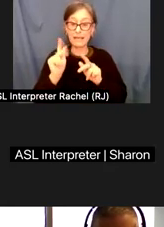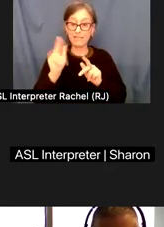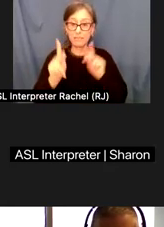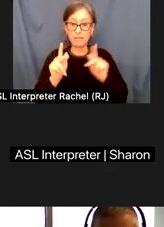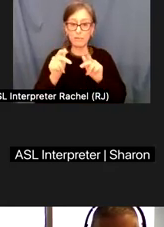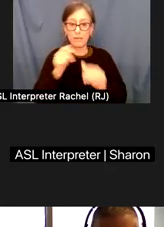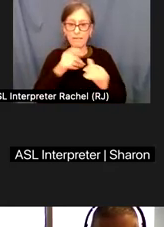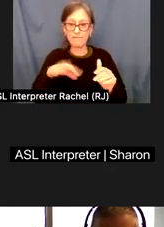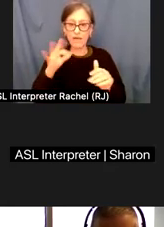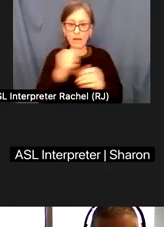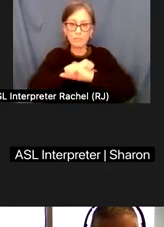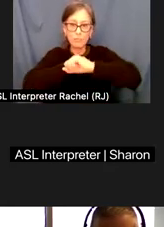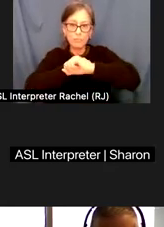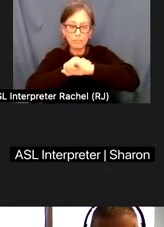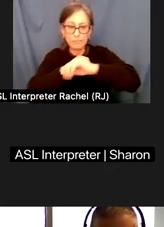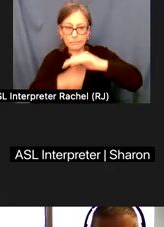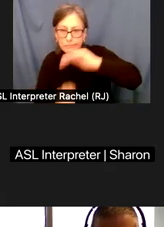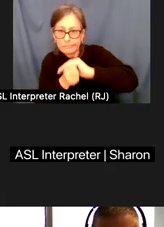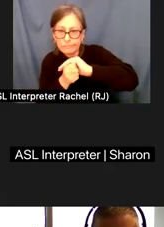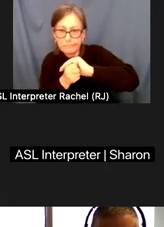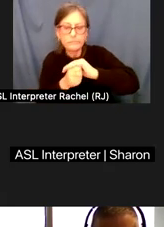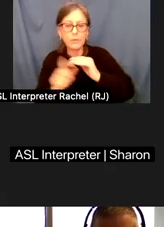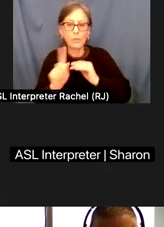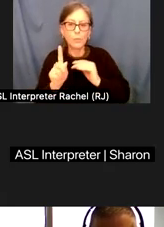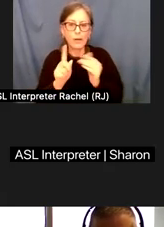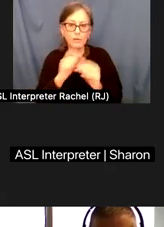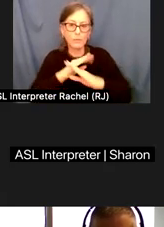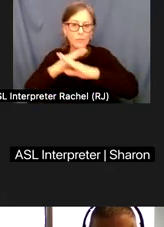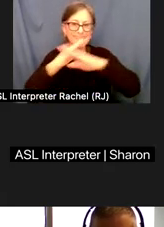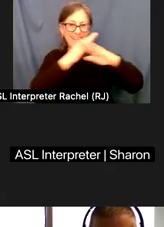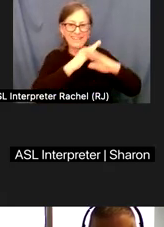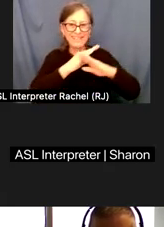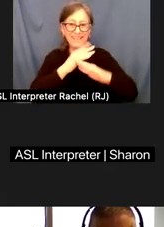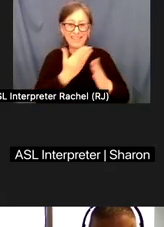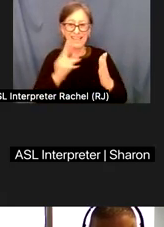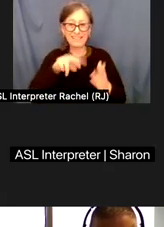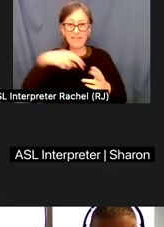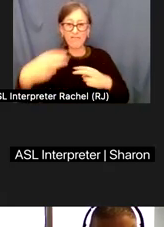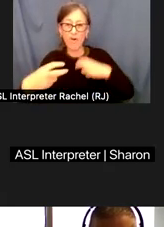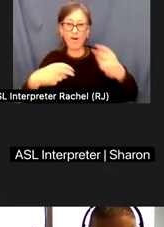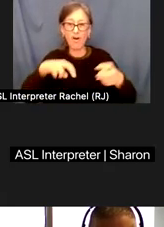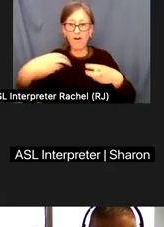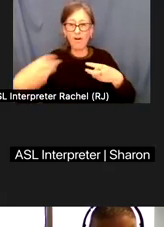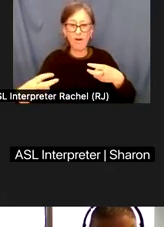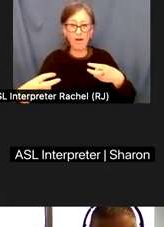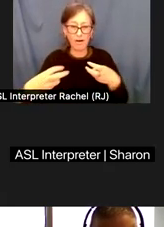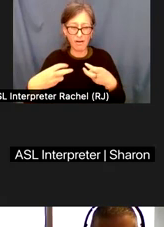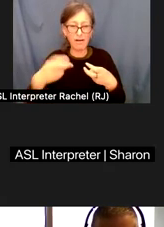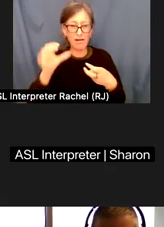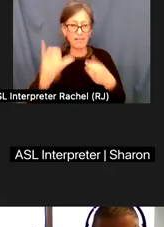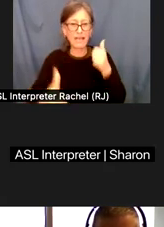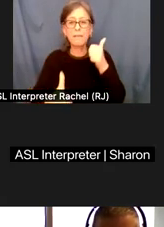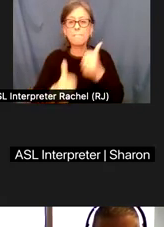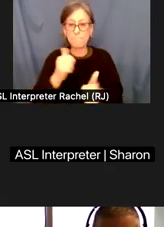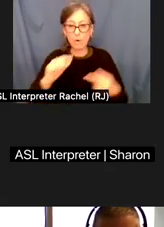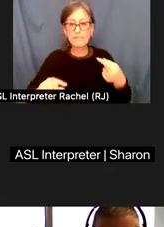a protective space, under something, to protect from things that are falling, which is the majority